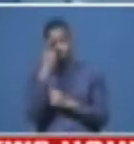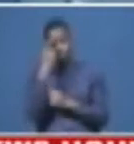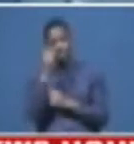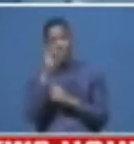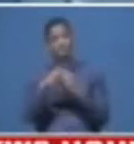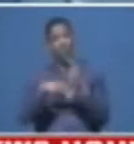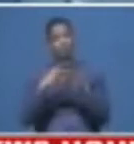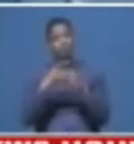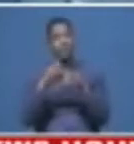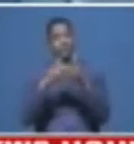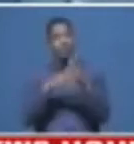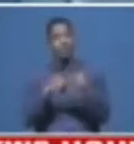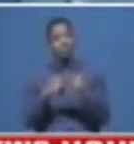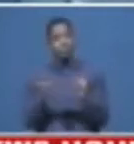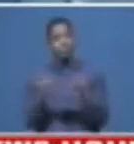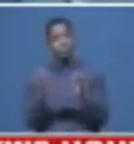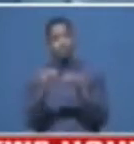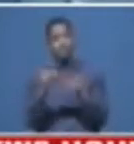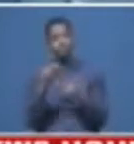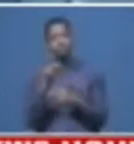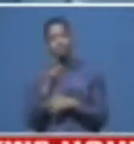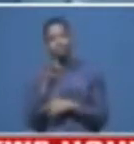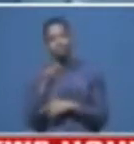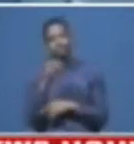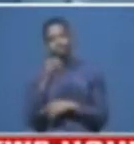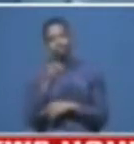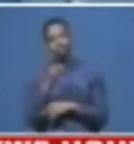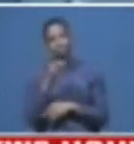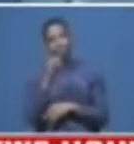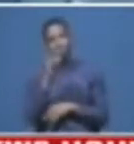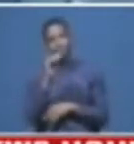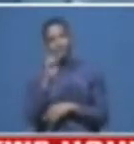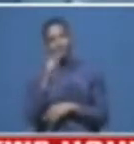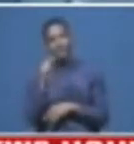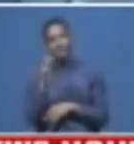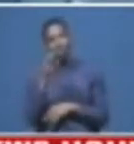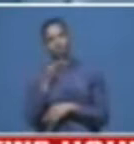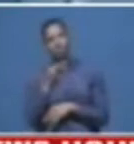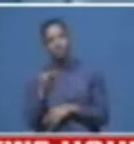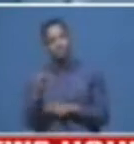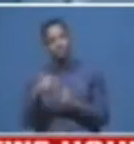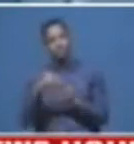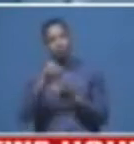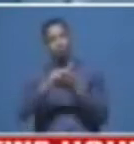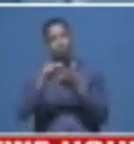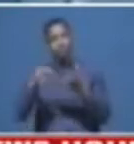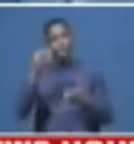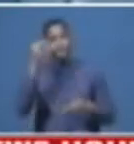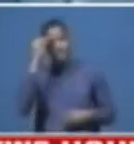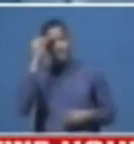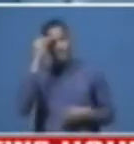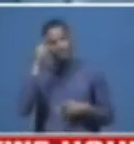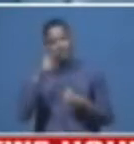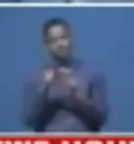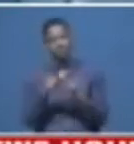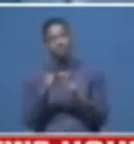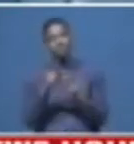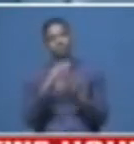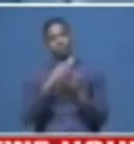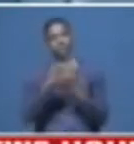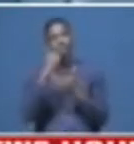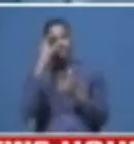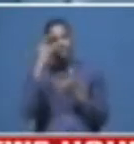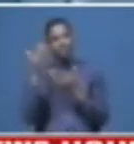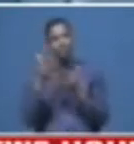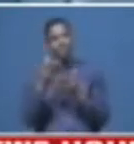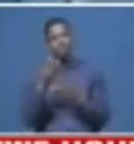global leaders to mobilize domestic resources. Ghana's quest to eradicate malaria has been obstructed due to dwindling